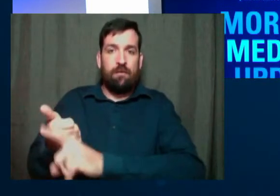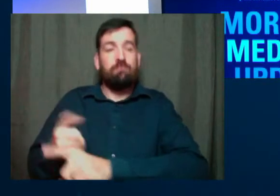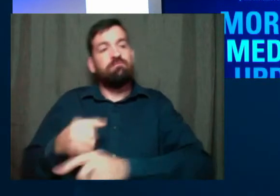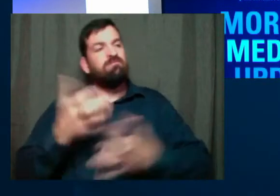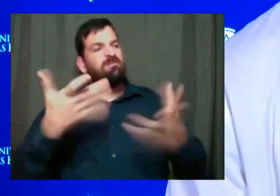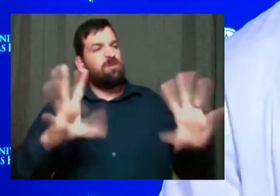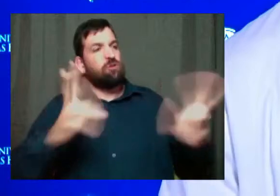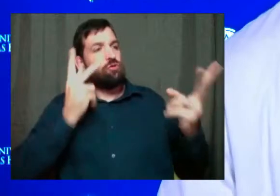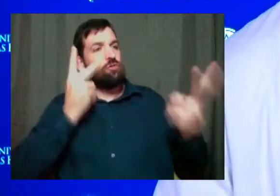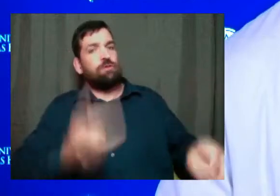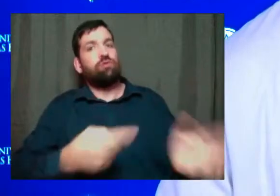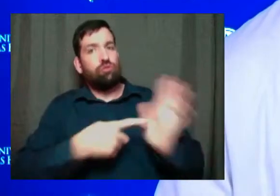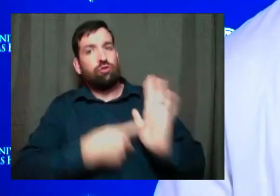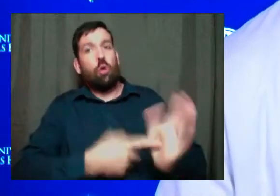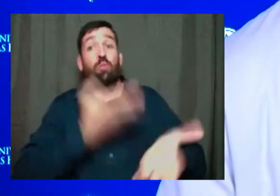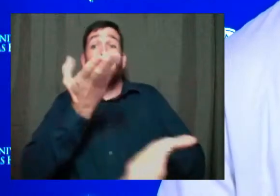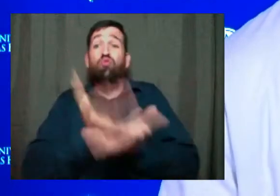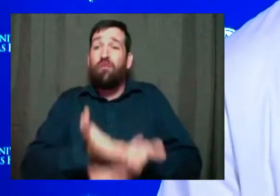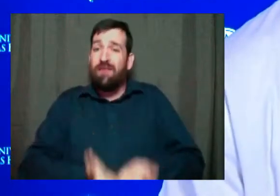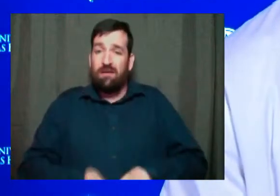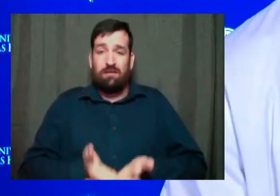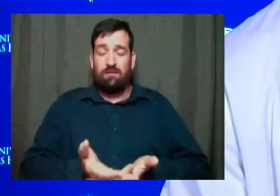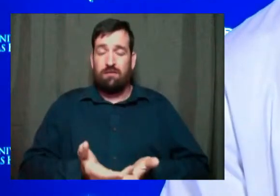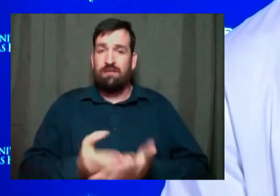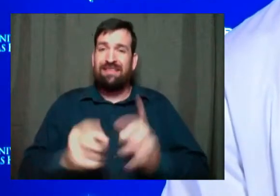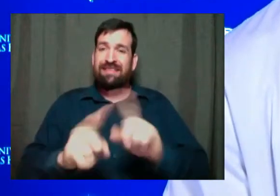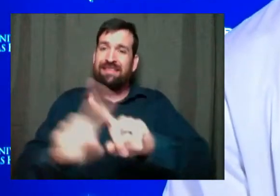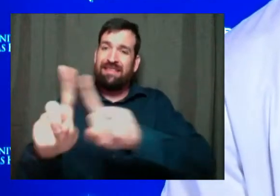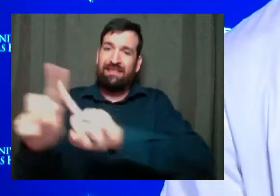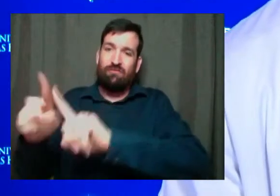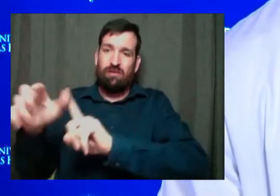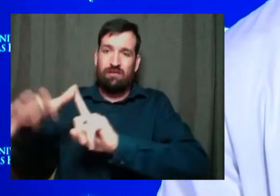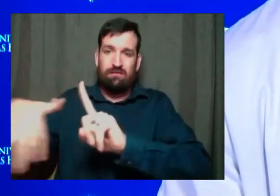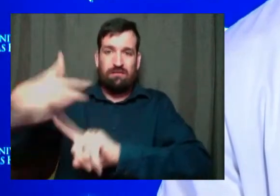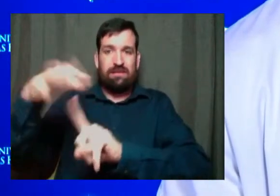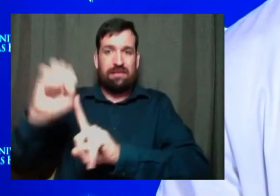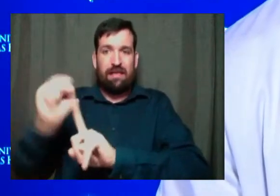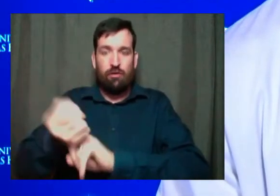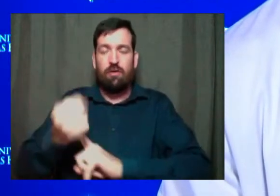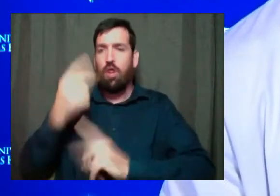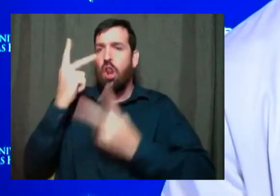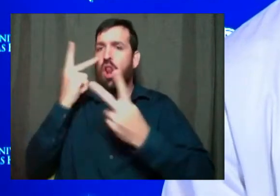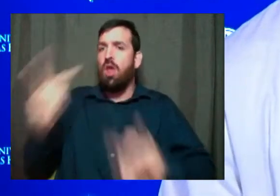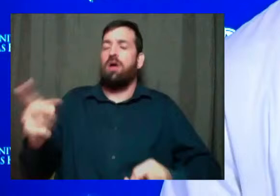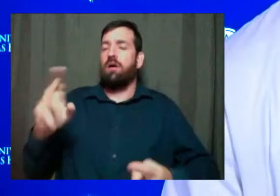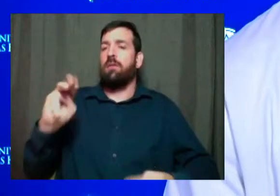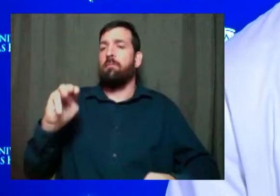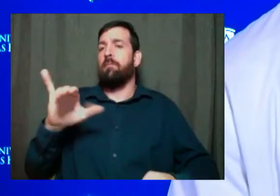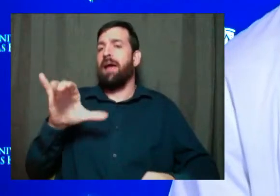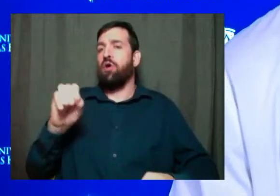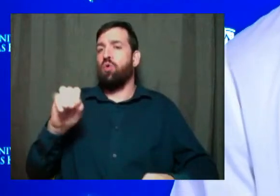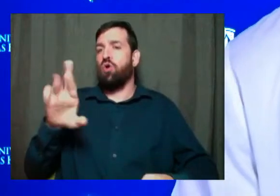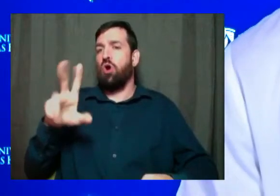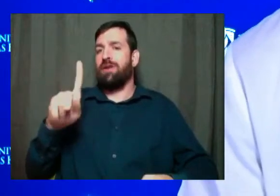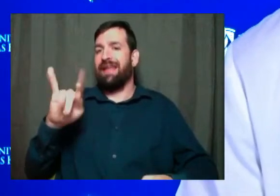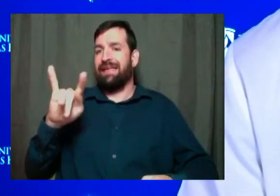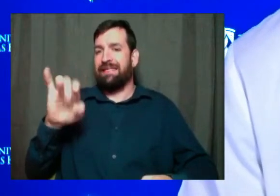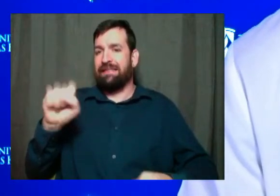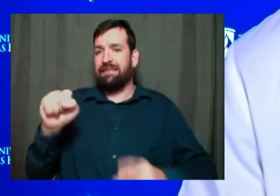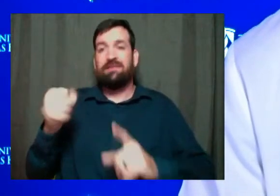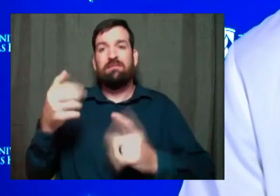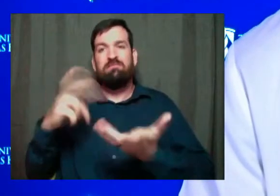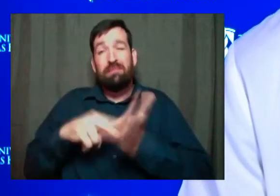and proven it in different scenarios. If you look at the myocarditis, which is just the heart inflammation, not